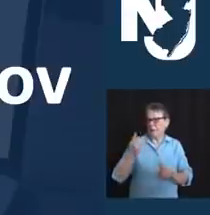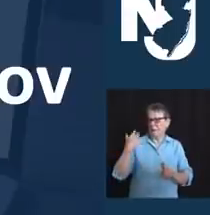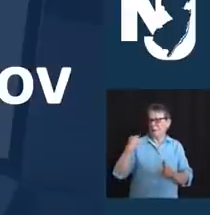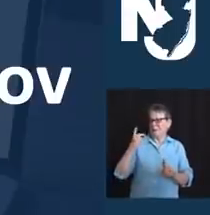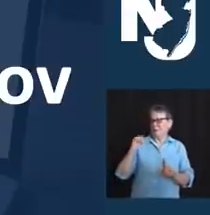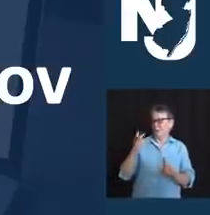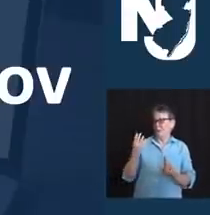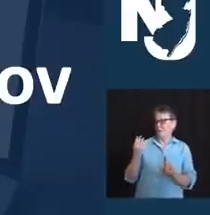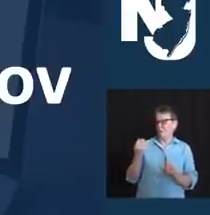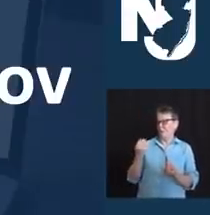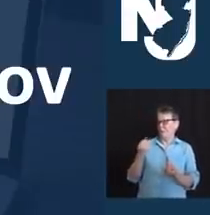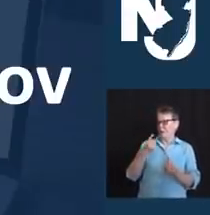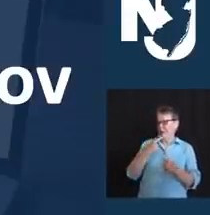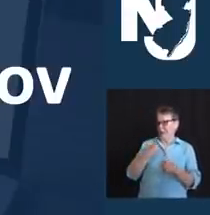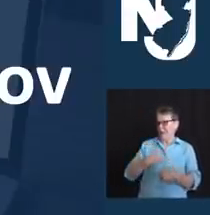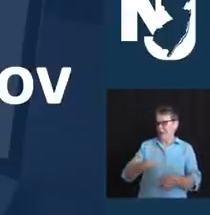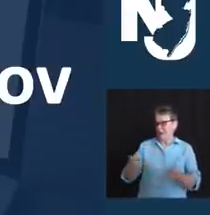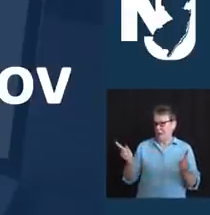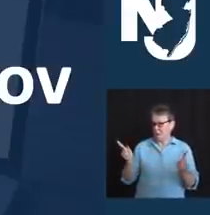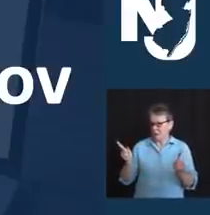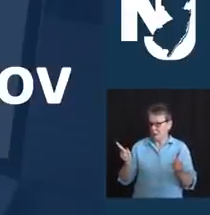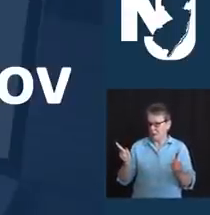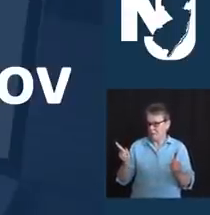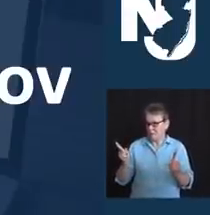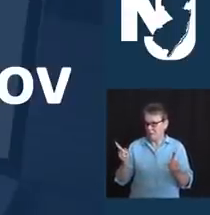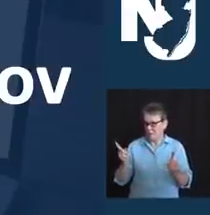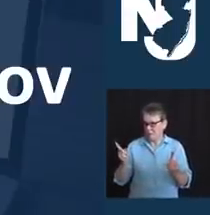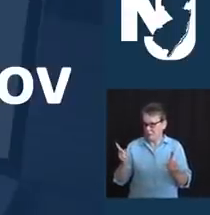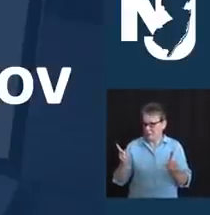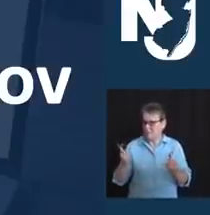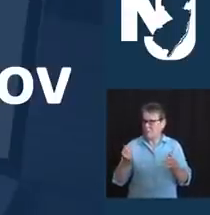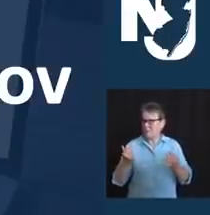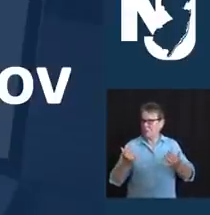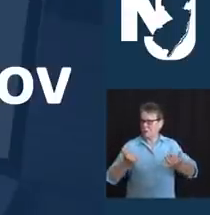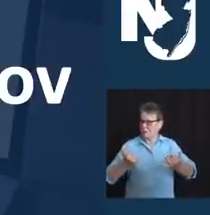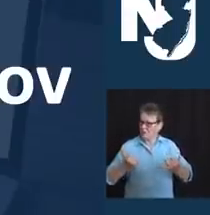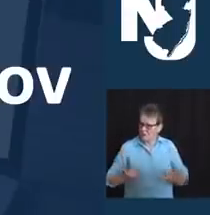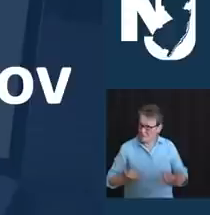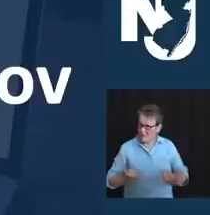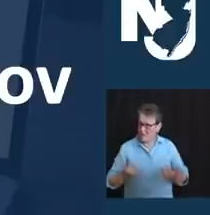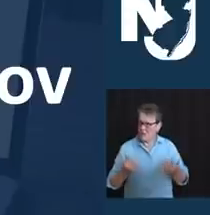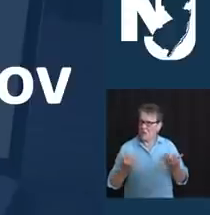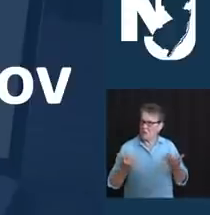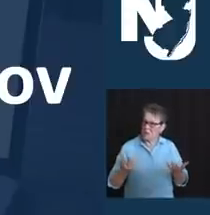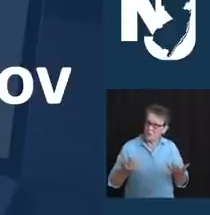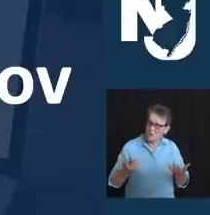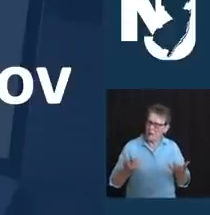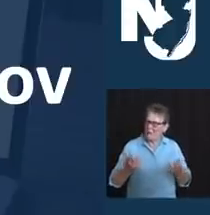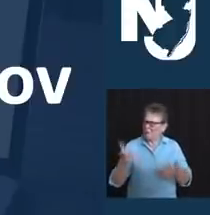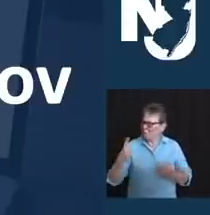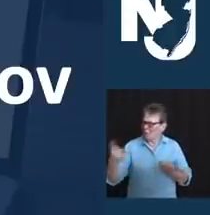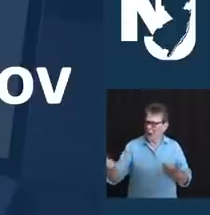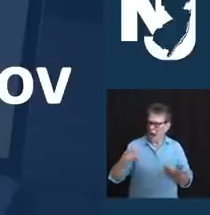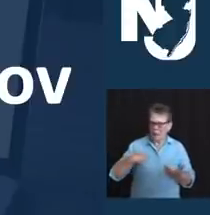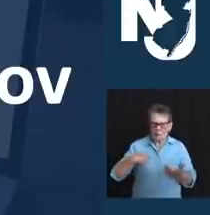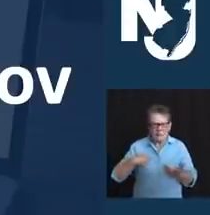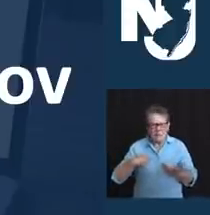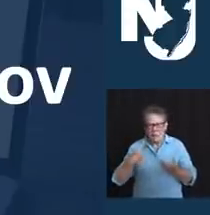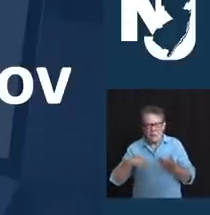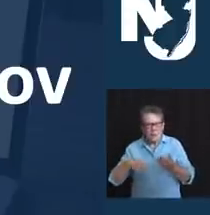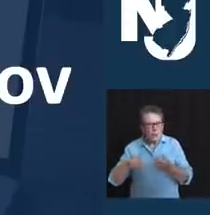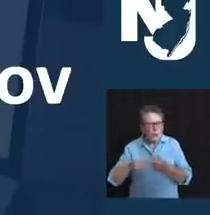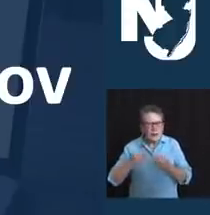first shots at University Hospital. And that was in response to a question on what I hope the impact of the